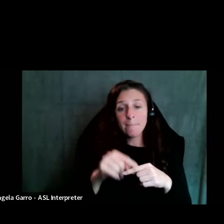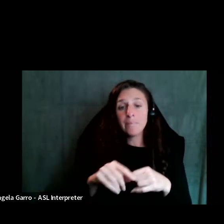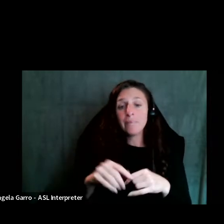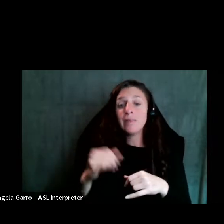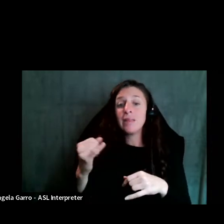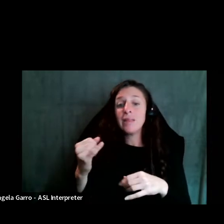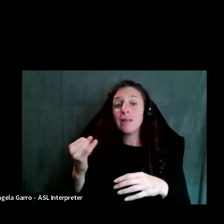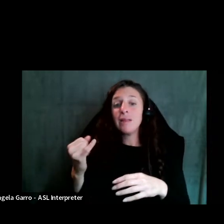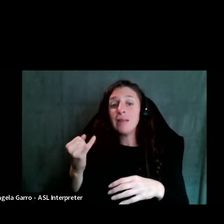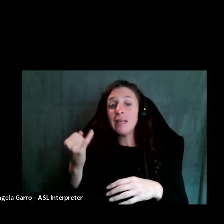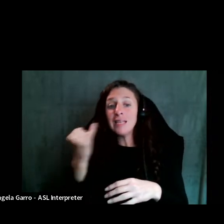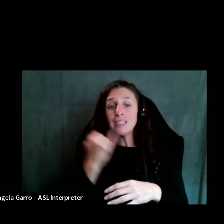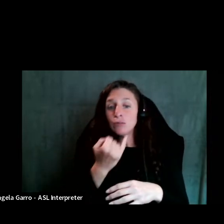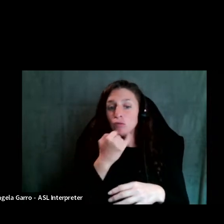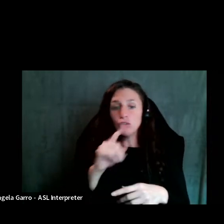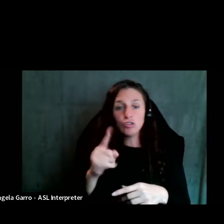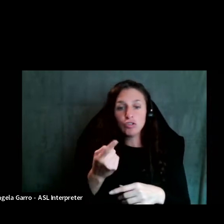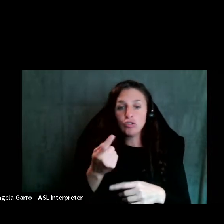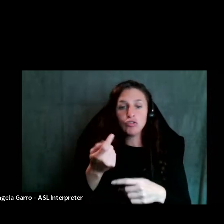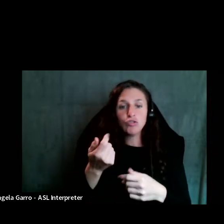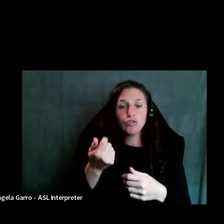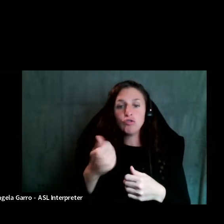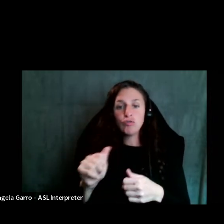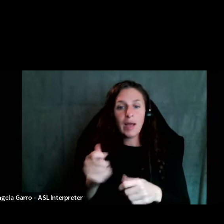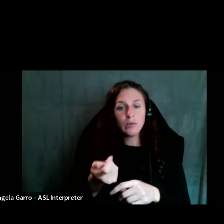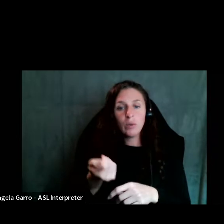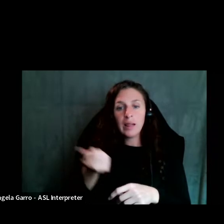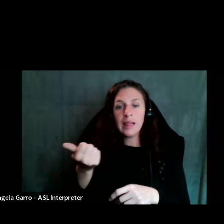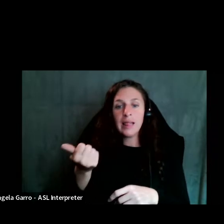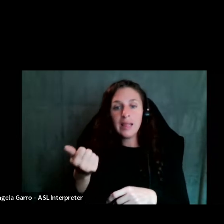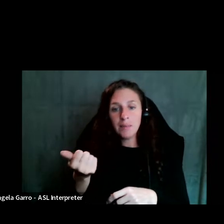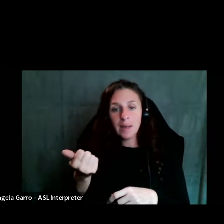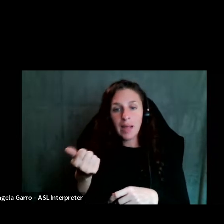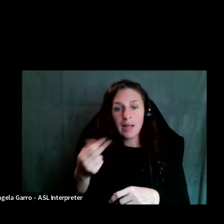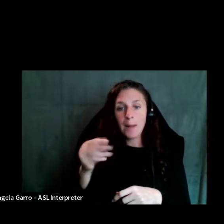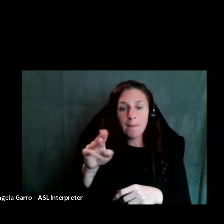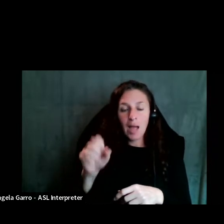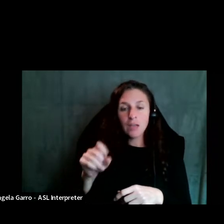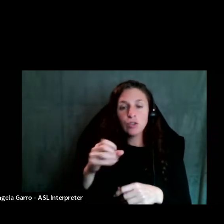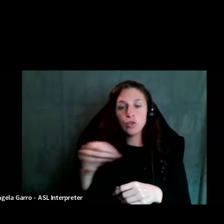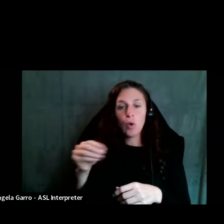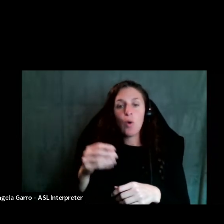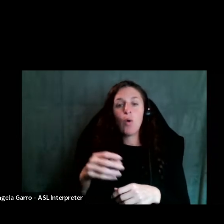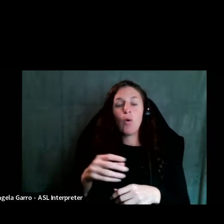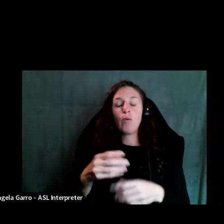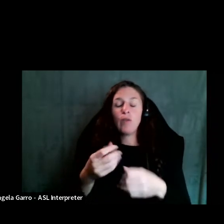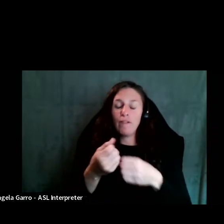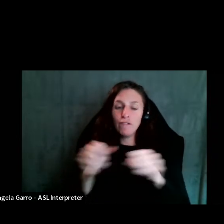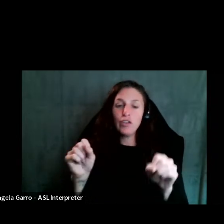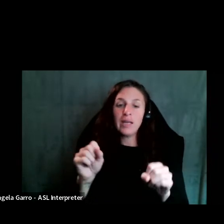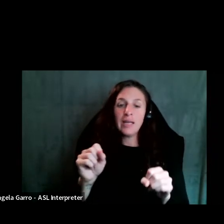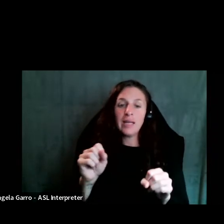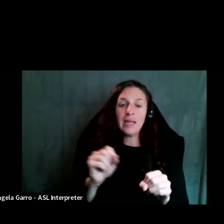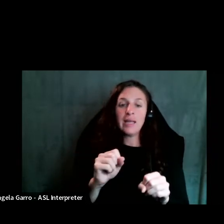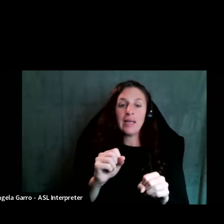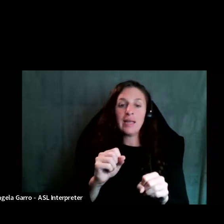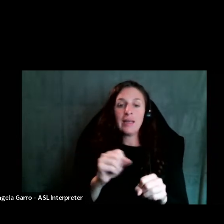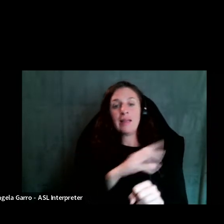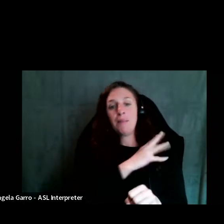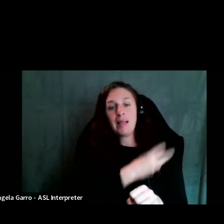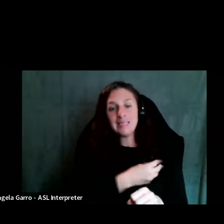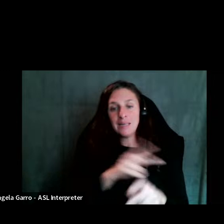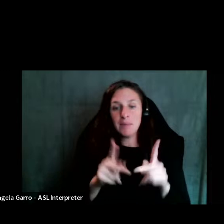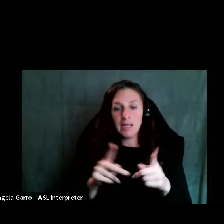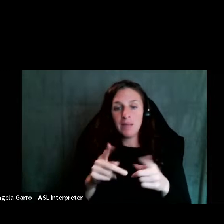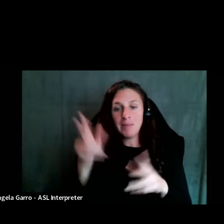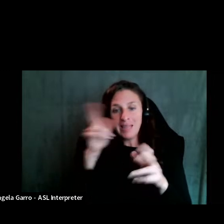Israel just trying to eliminate Hamas in order to free the Palestinian people from the evil of Hamas. Why doesn't Egypt